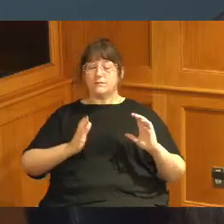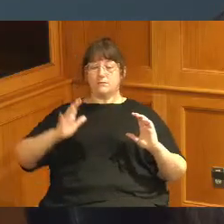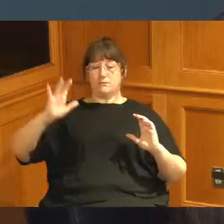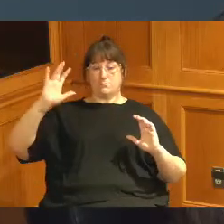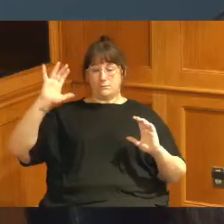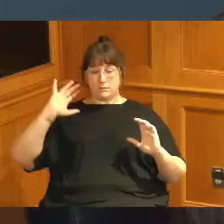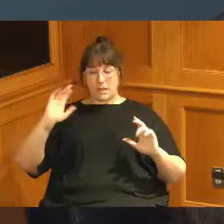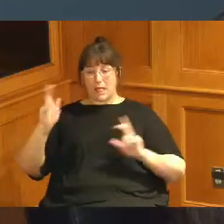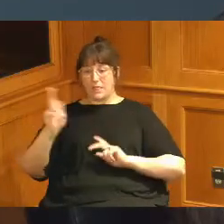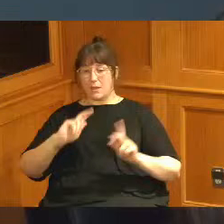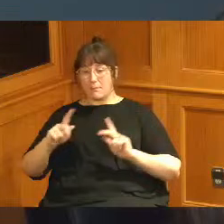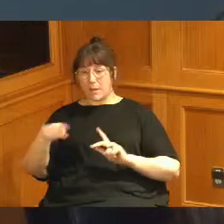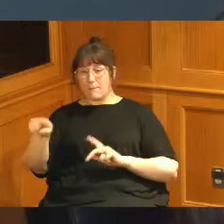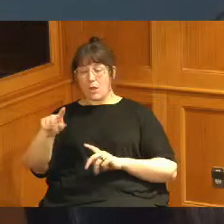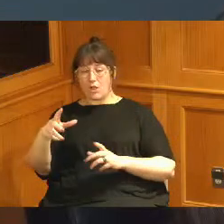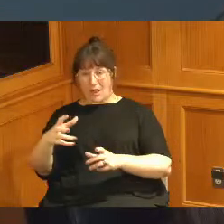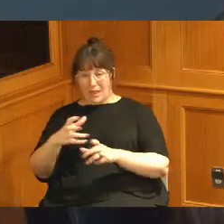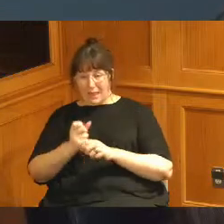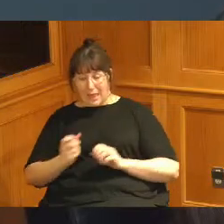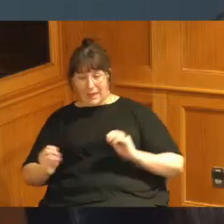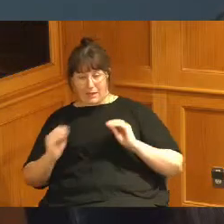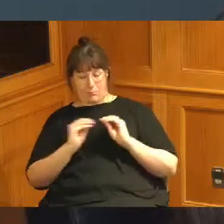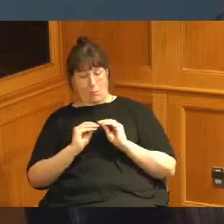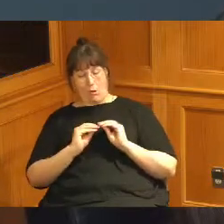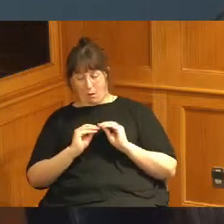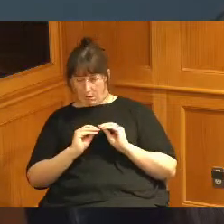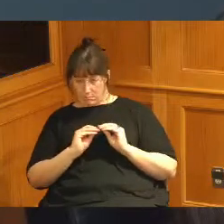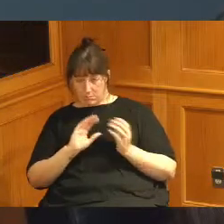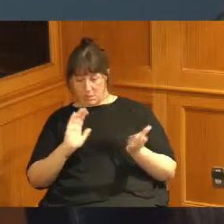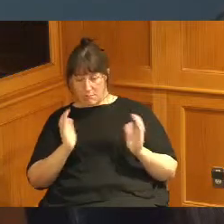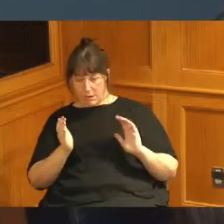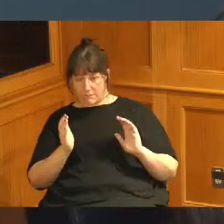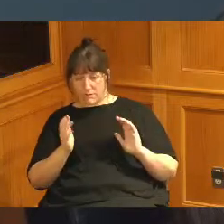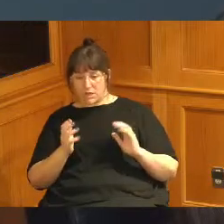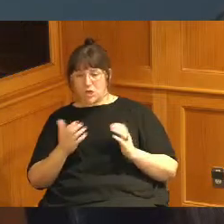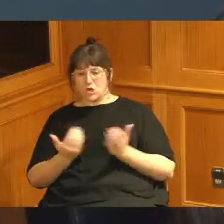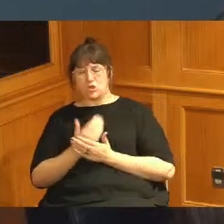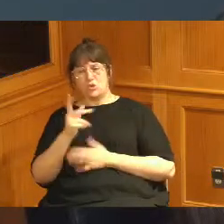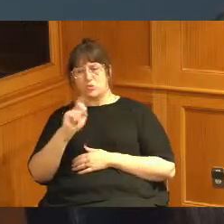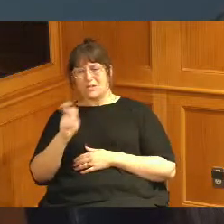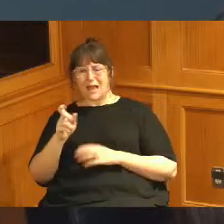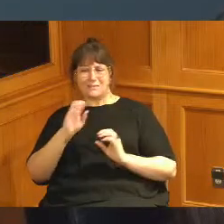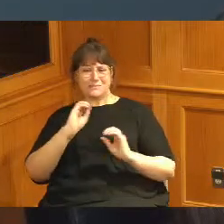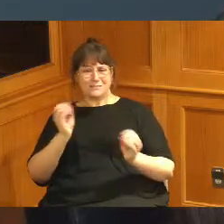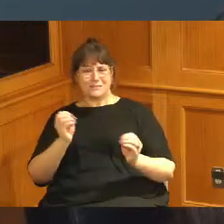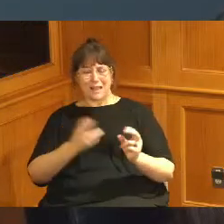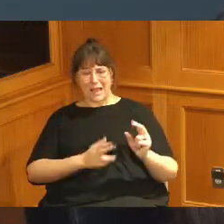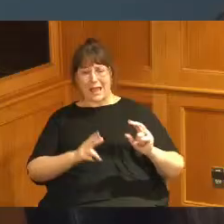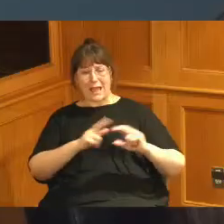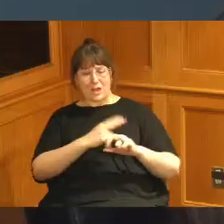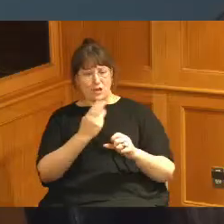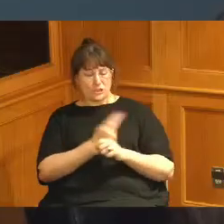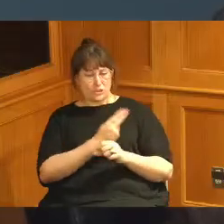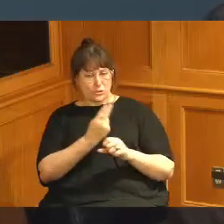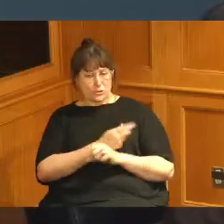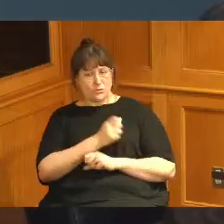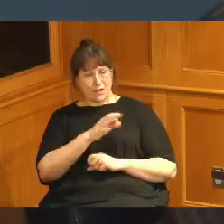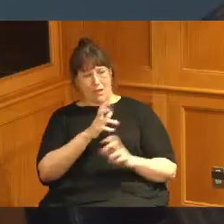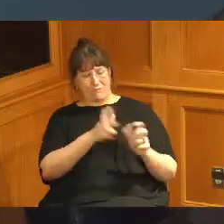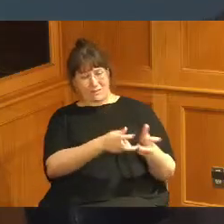our residents, are getting more than they ever have. No new taxes, increased use of the stadium by the